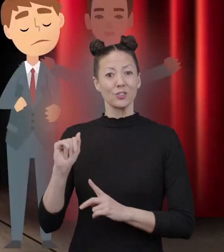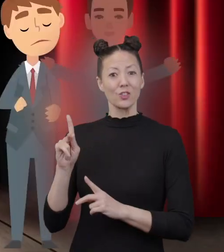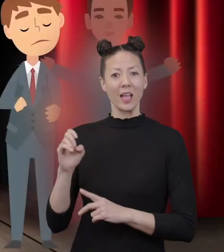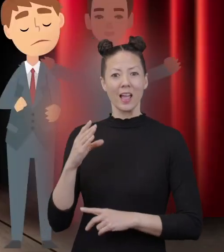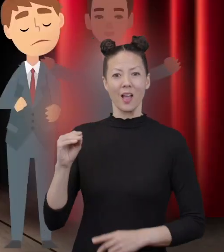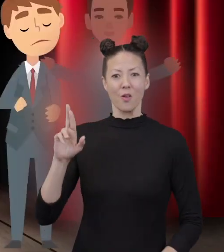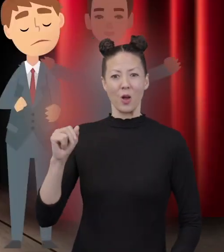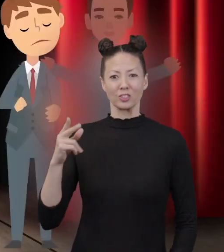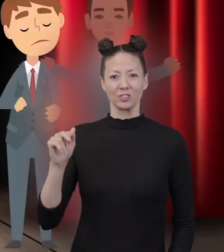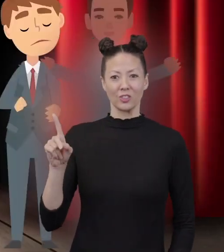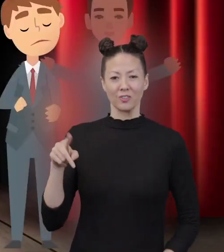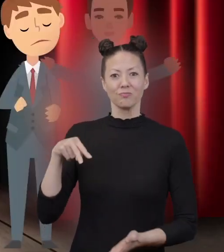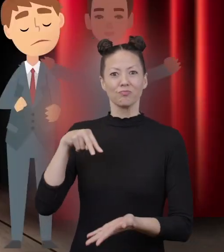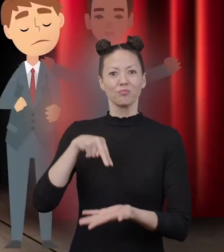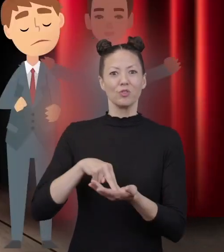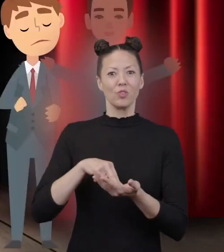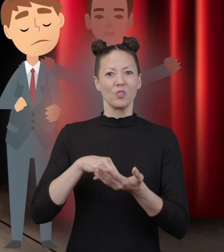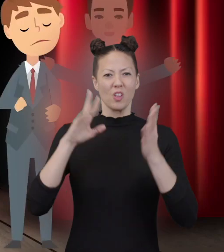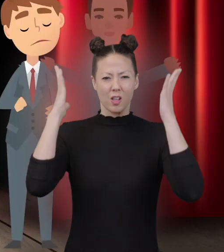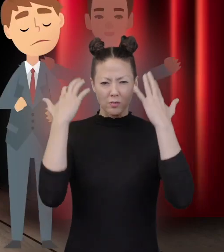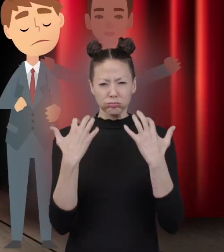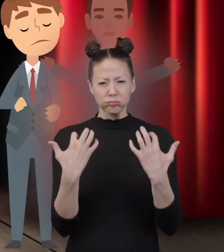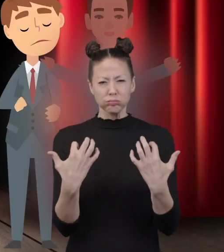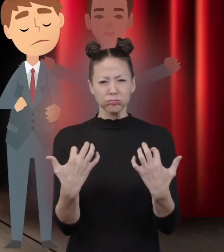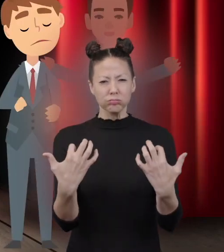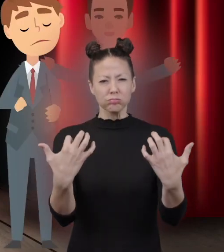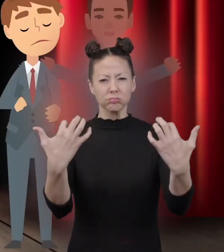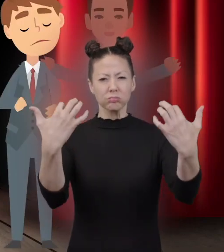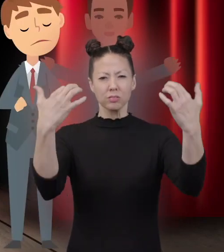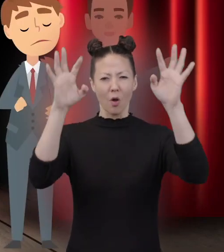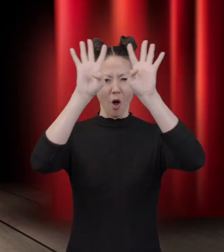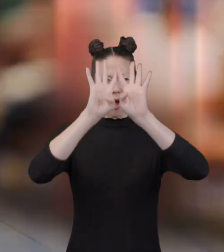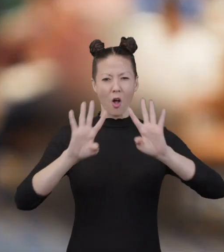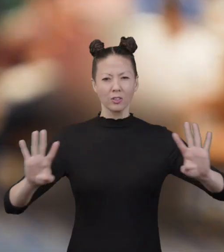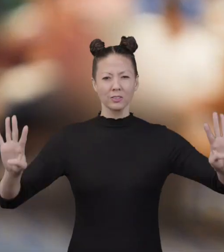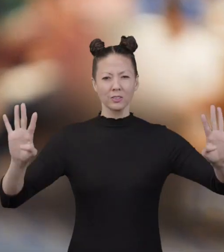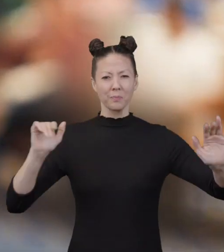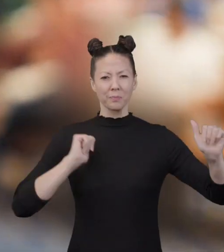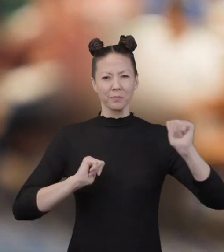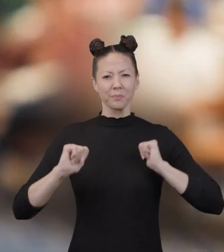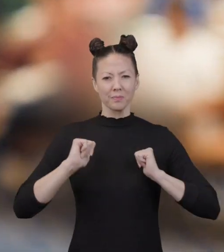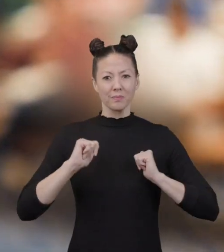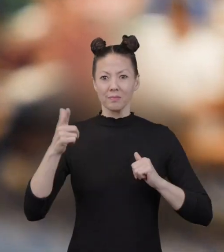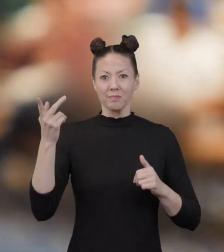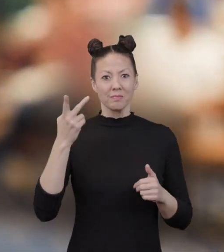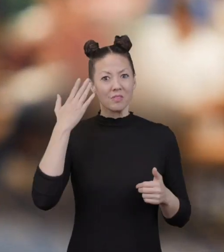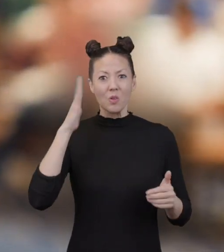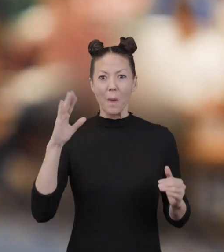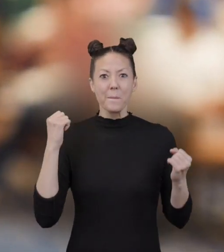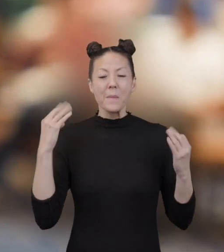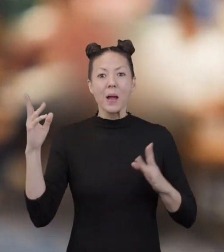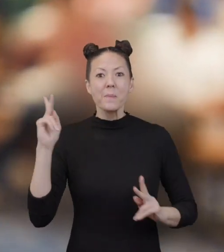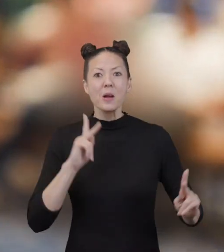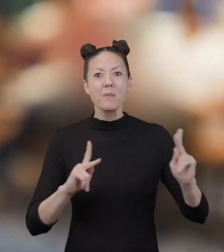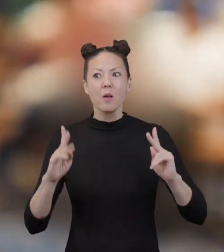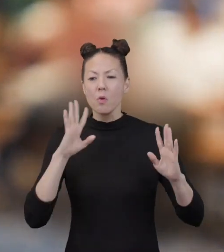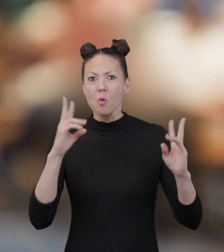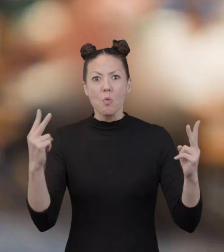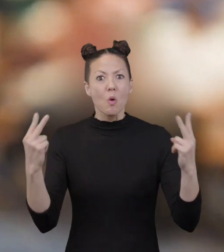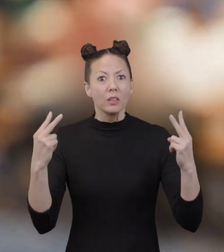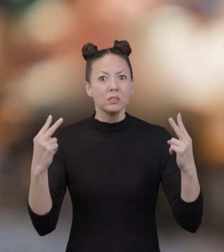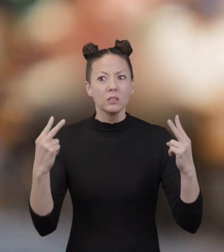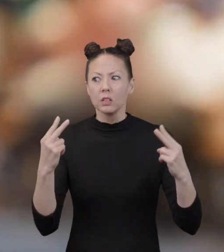and Rashad stood in the crowded auditorium. "I didn't know so many people were going to be watching